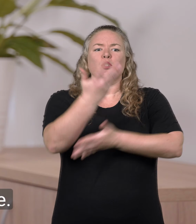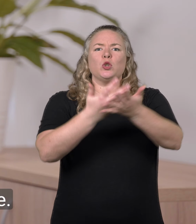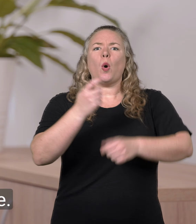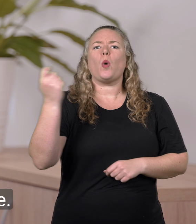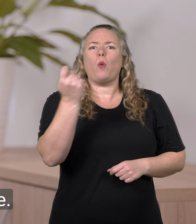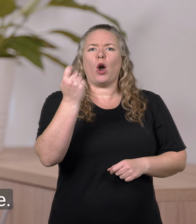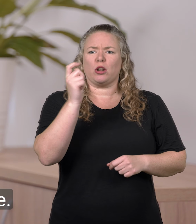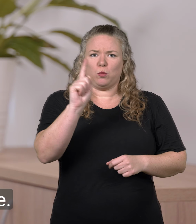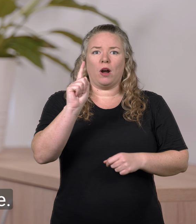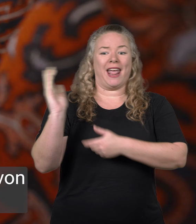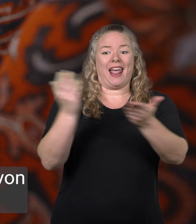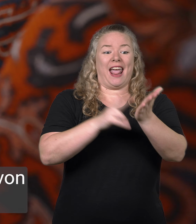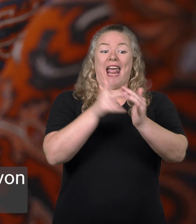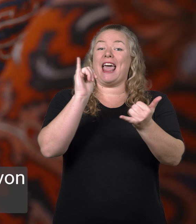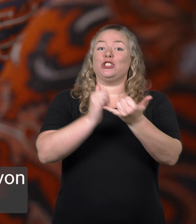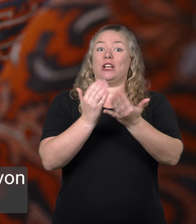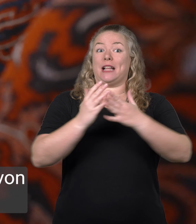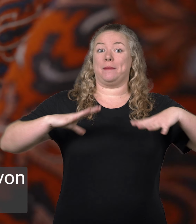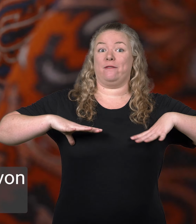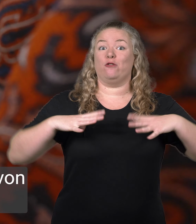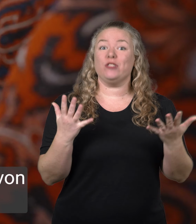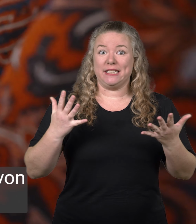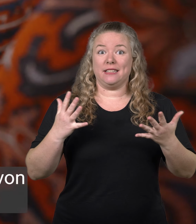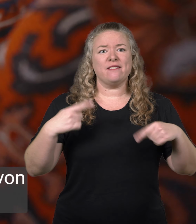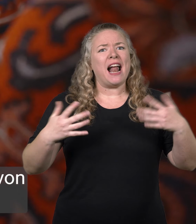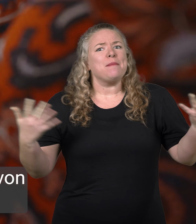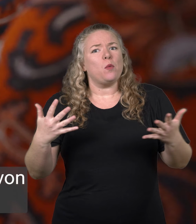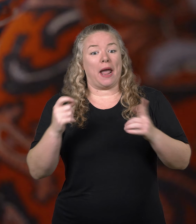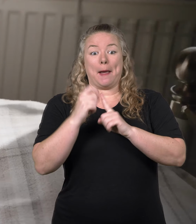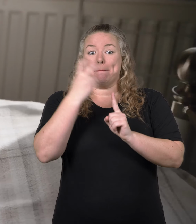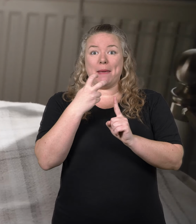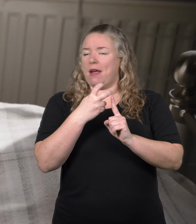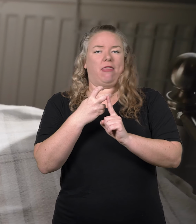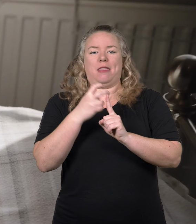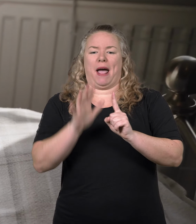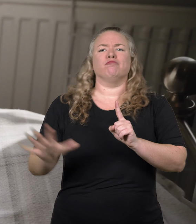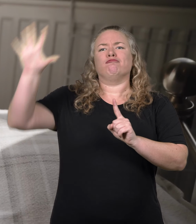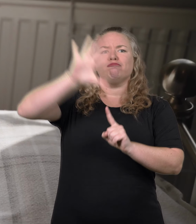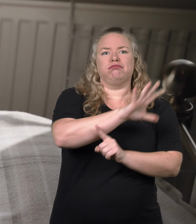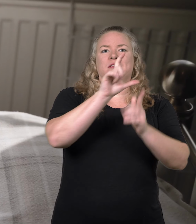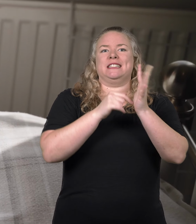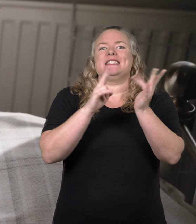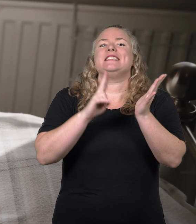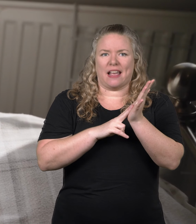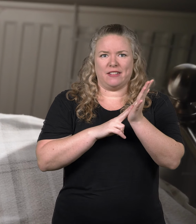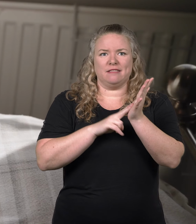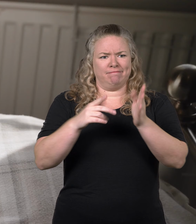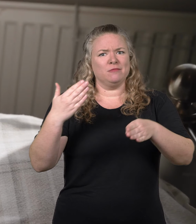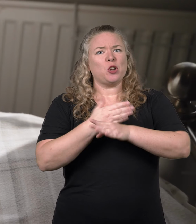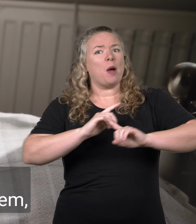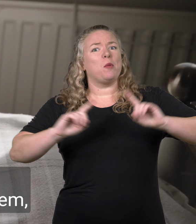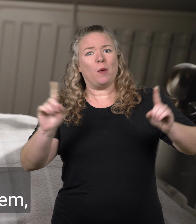TalkWorks is a free NHS service. We operate across the whole of Devon, outside of Plymouth. Our job is to offer people psychological